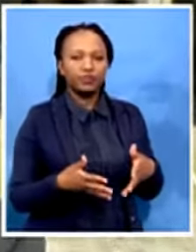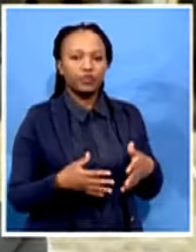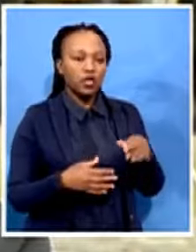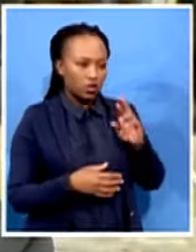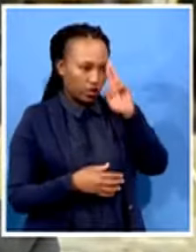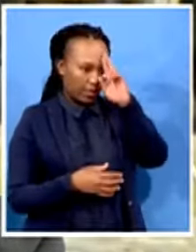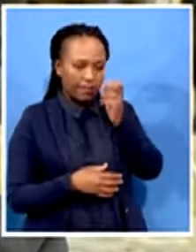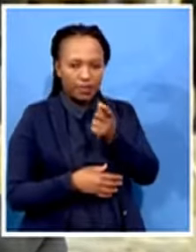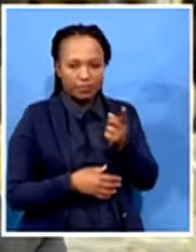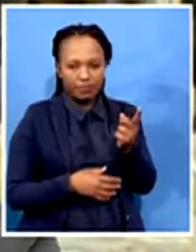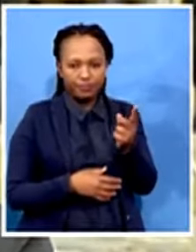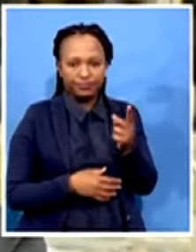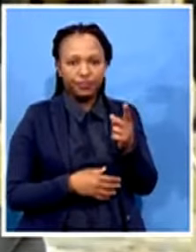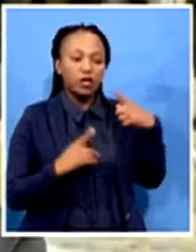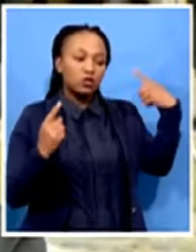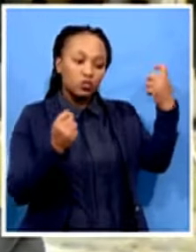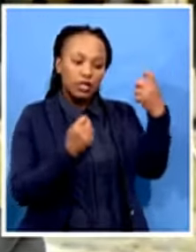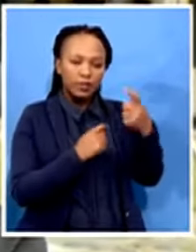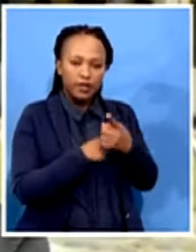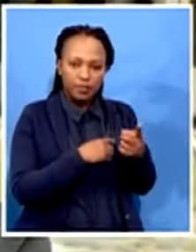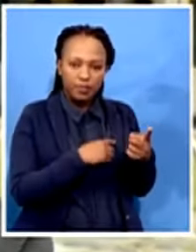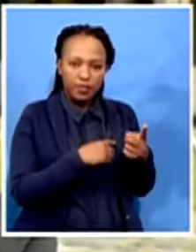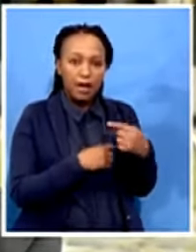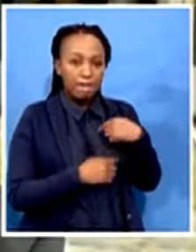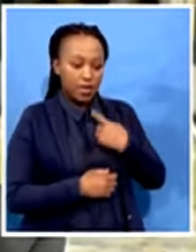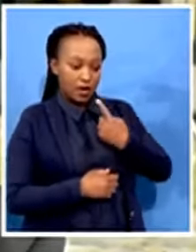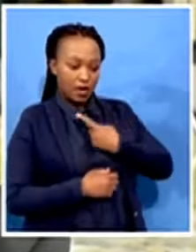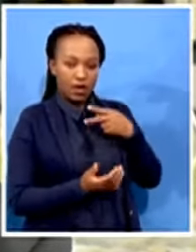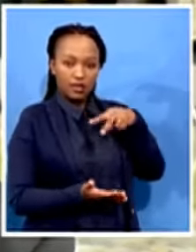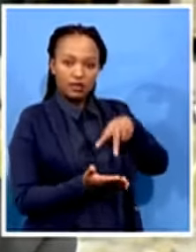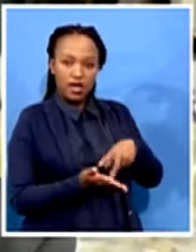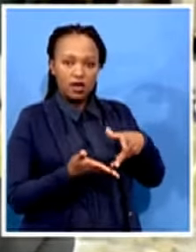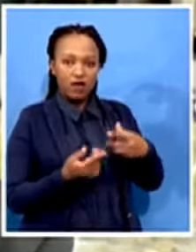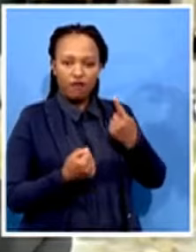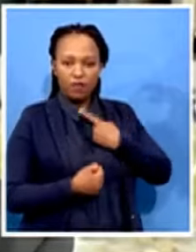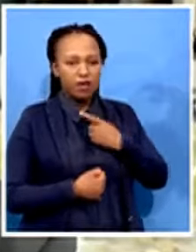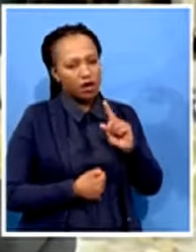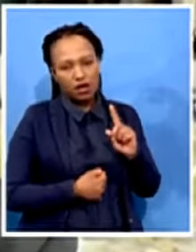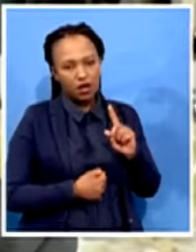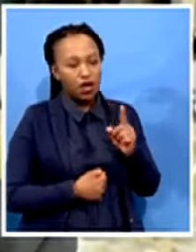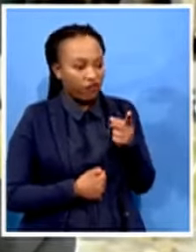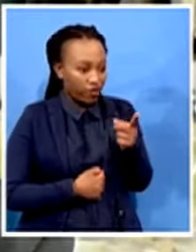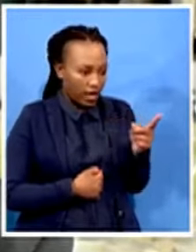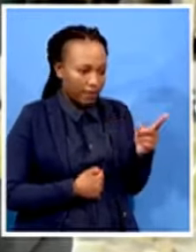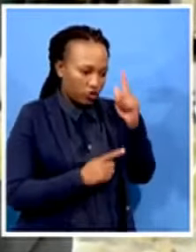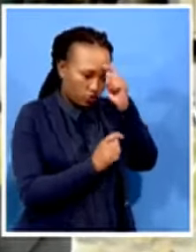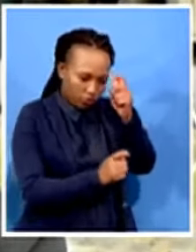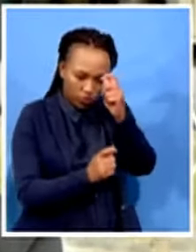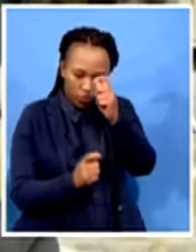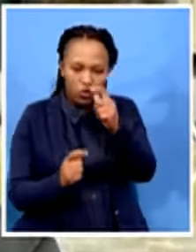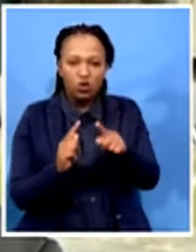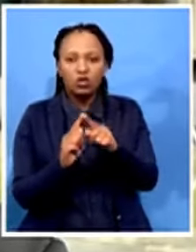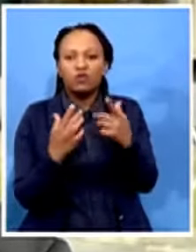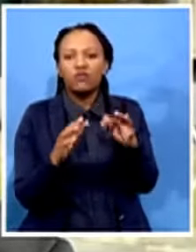others. To honor them for what they did. Those that in the beyond must look down and say thank